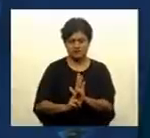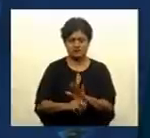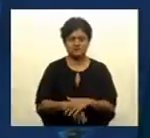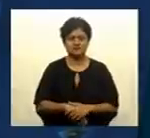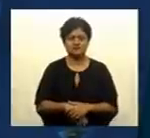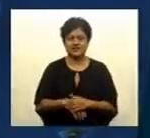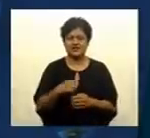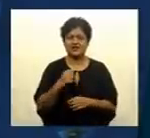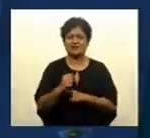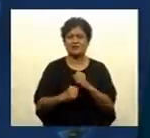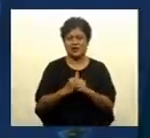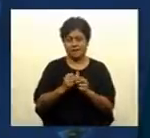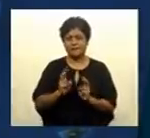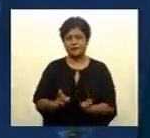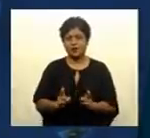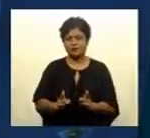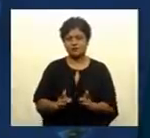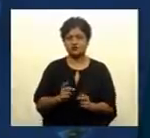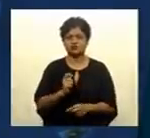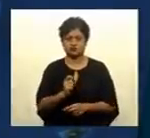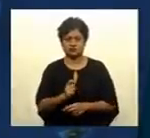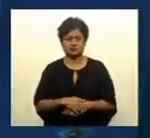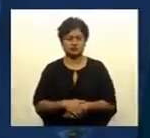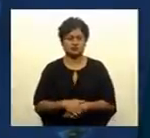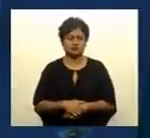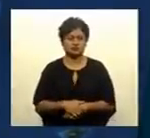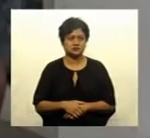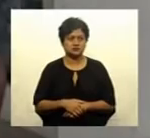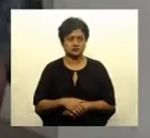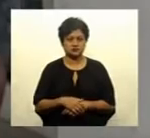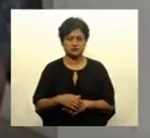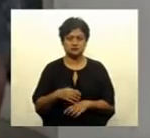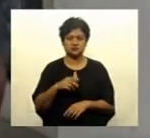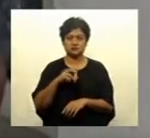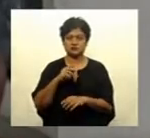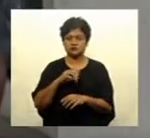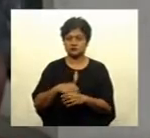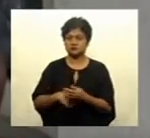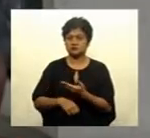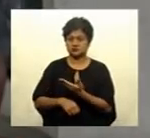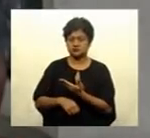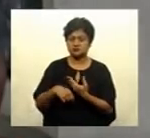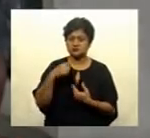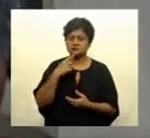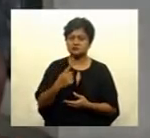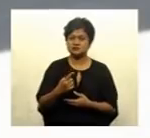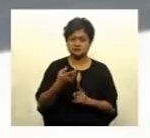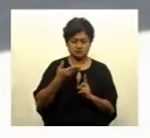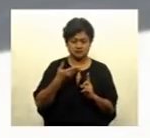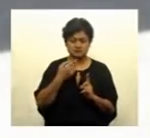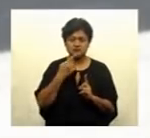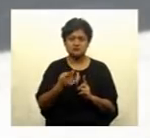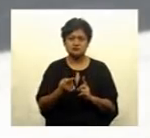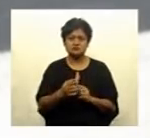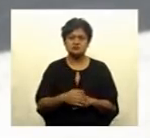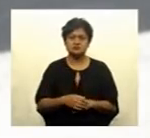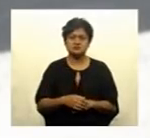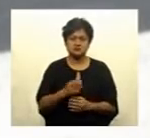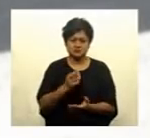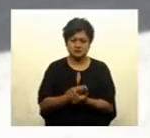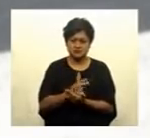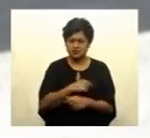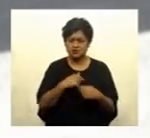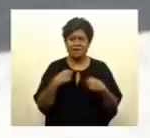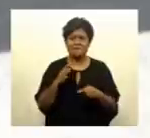observance of the time restrictions that are there. And really, that is to try and ensure